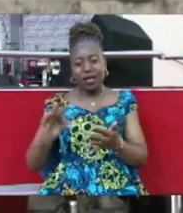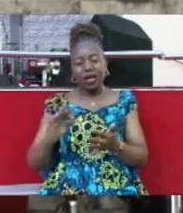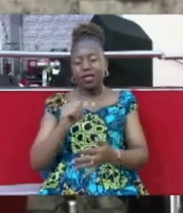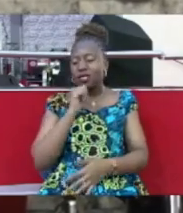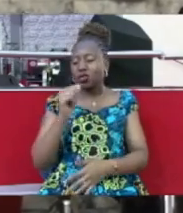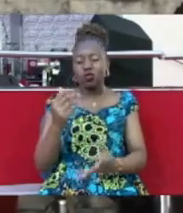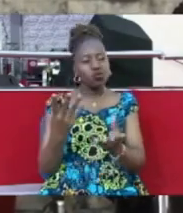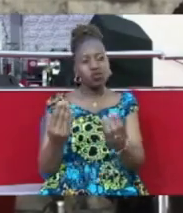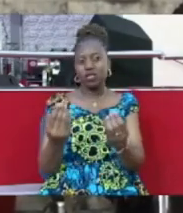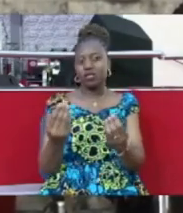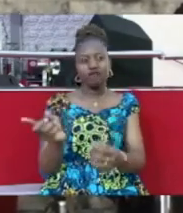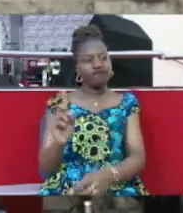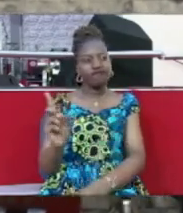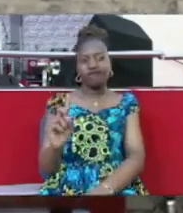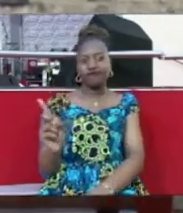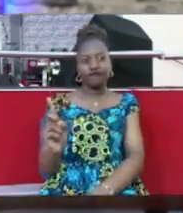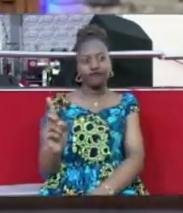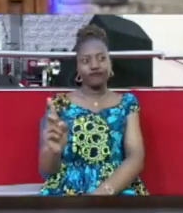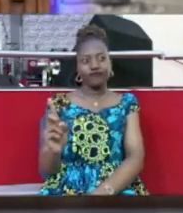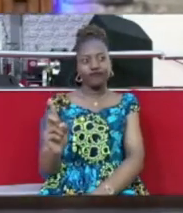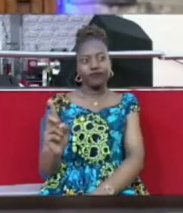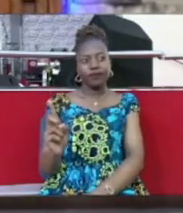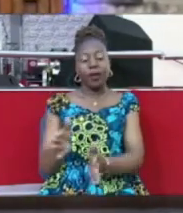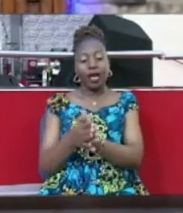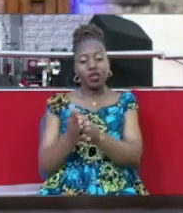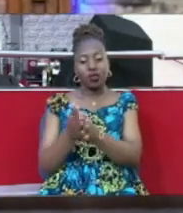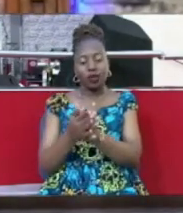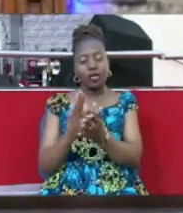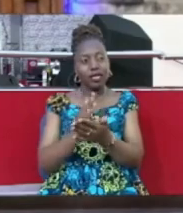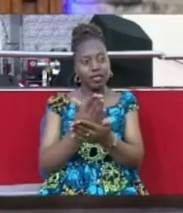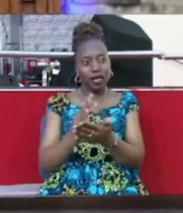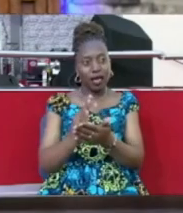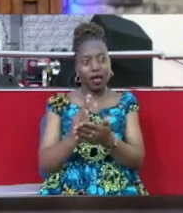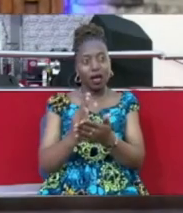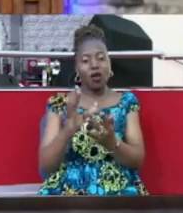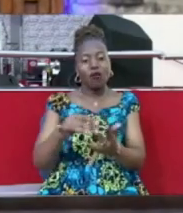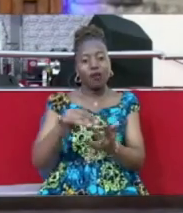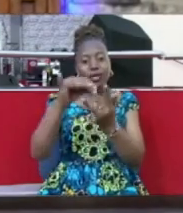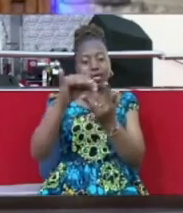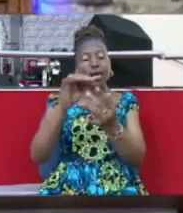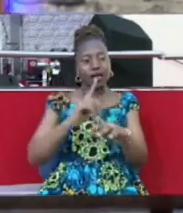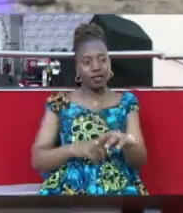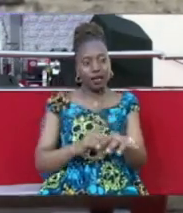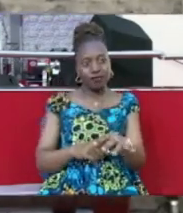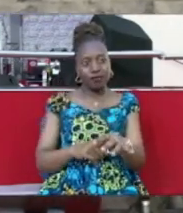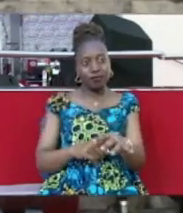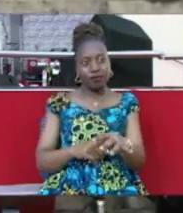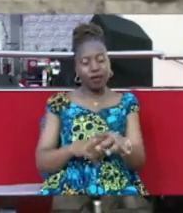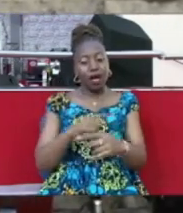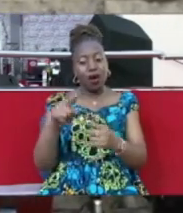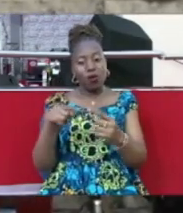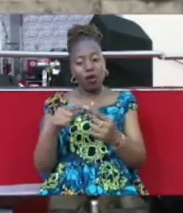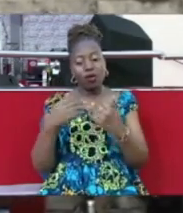rare. A story is told of a particular time when there was a